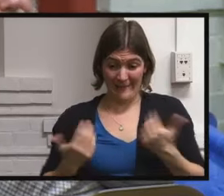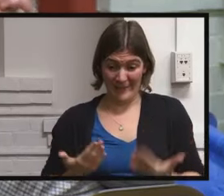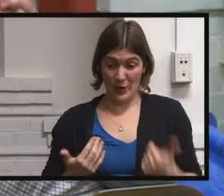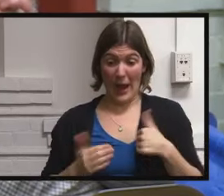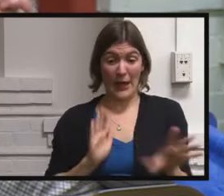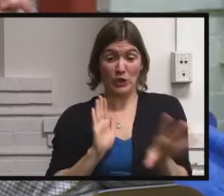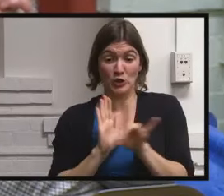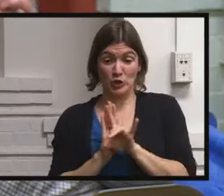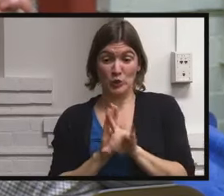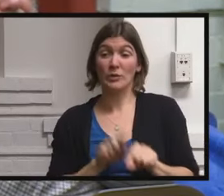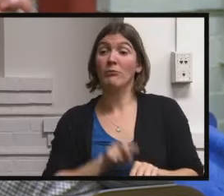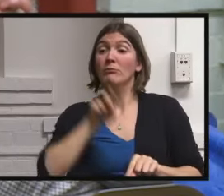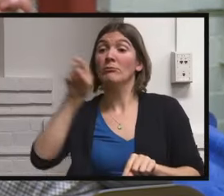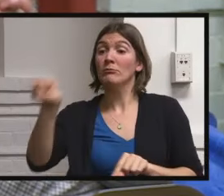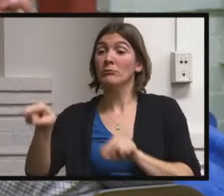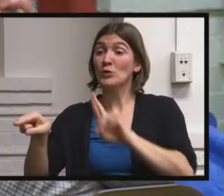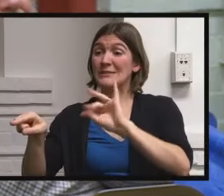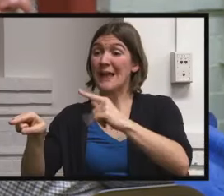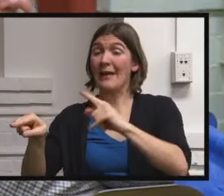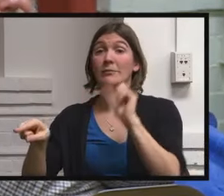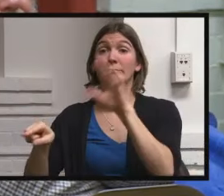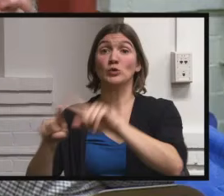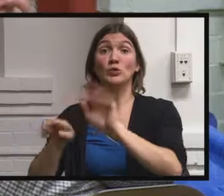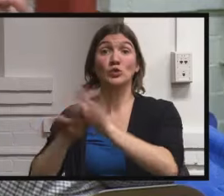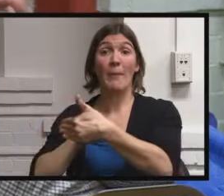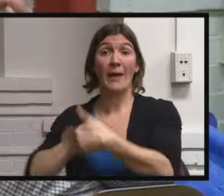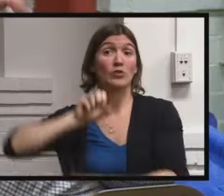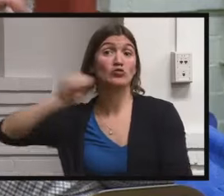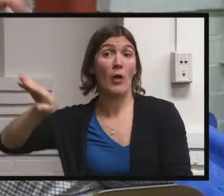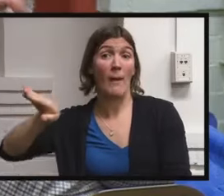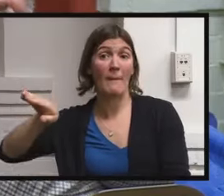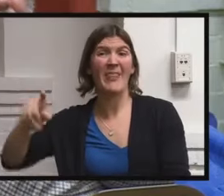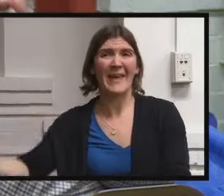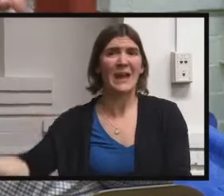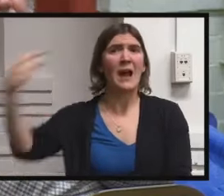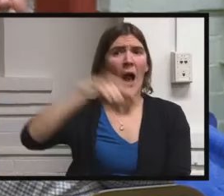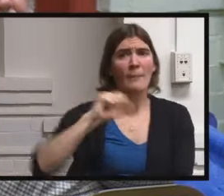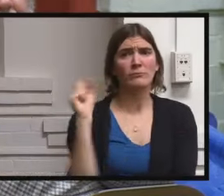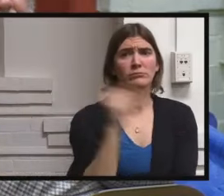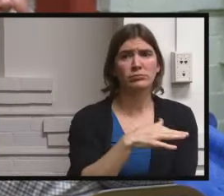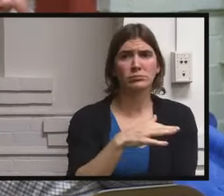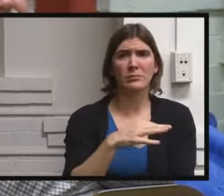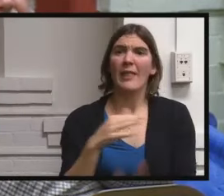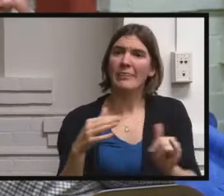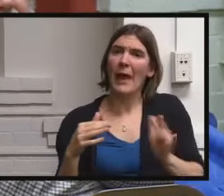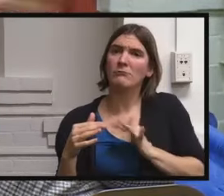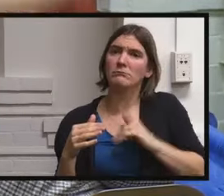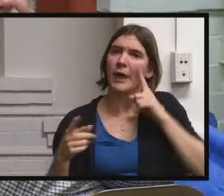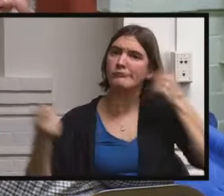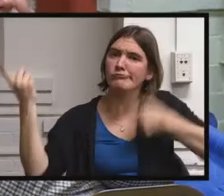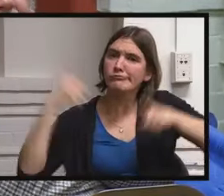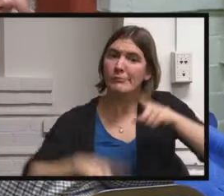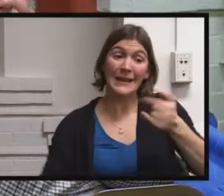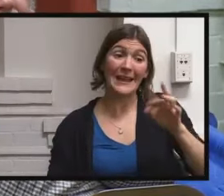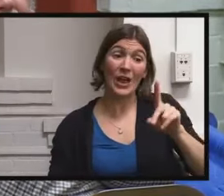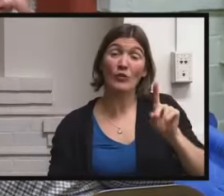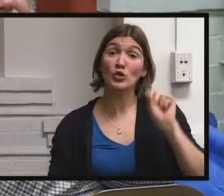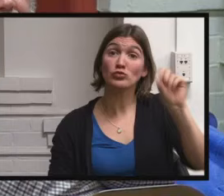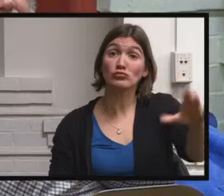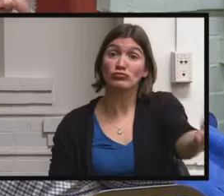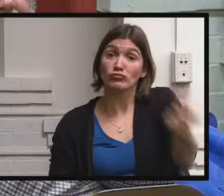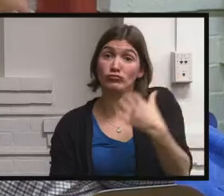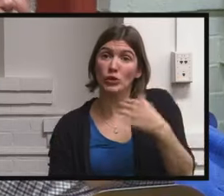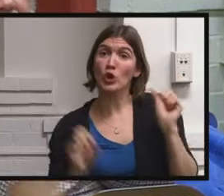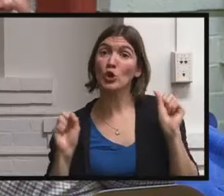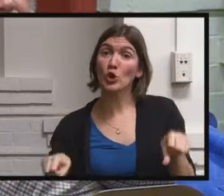can go over to Jamaica and dump my recyclables. Jamaica can come over here and dump their recyclables. Guilford can come over here and dump